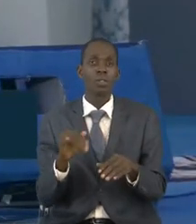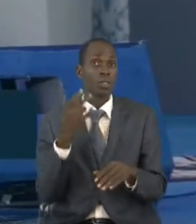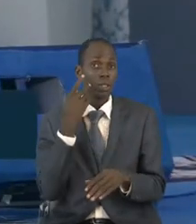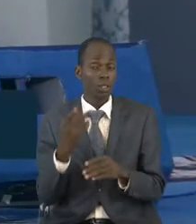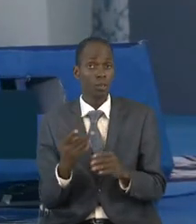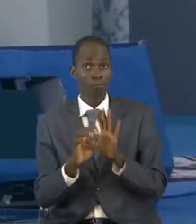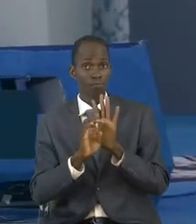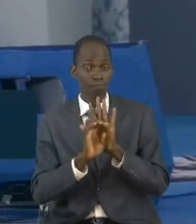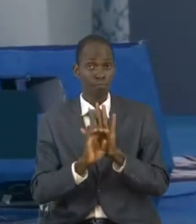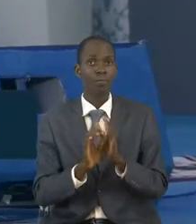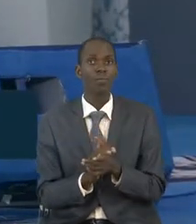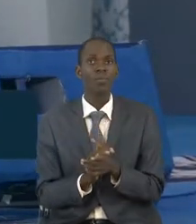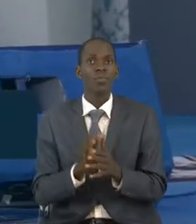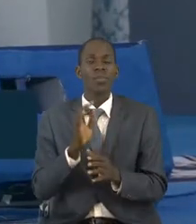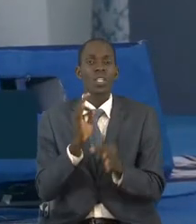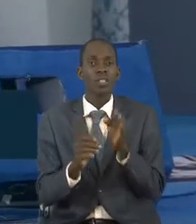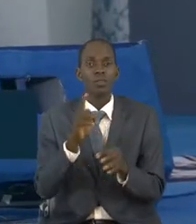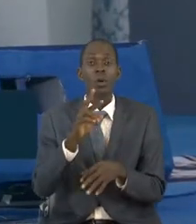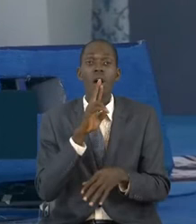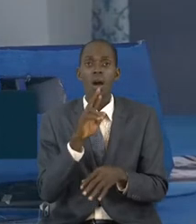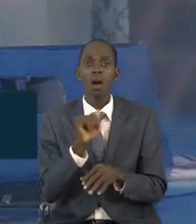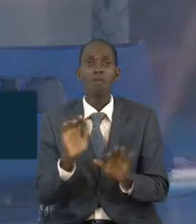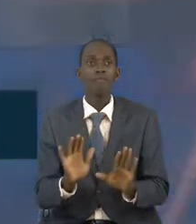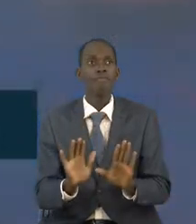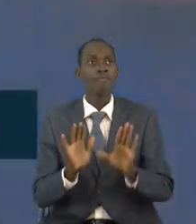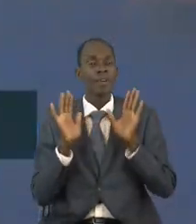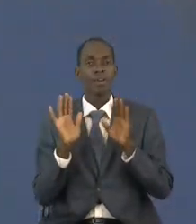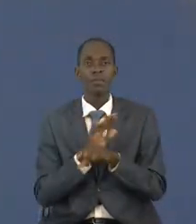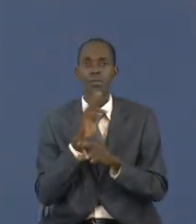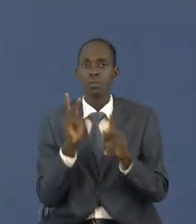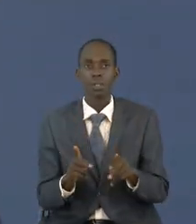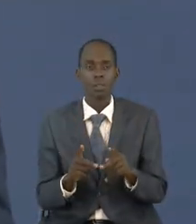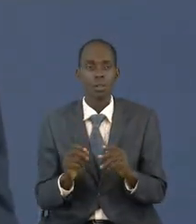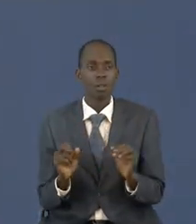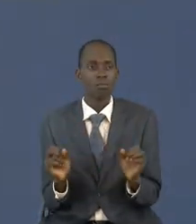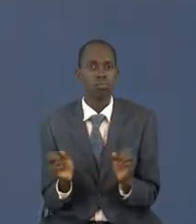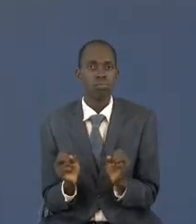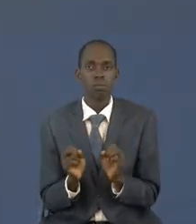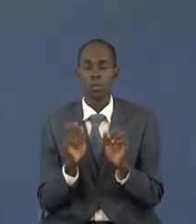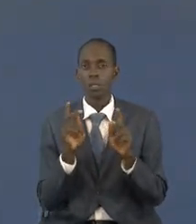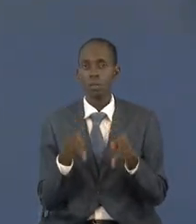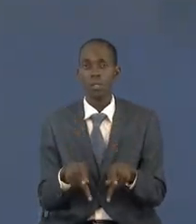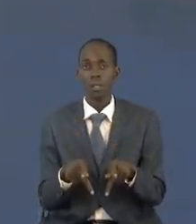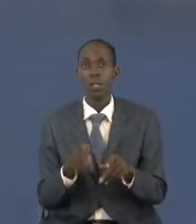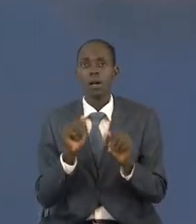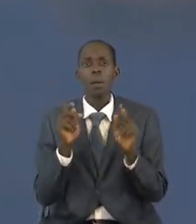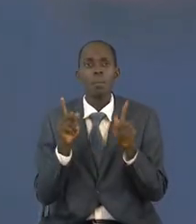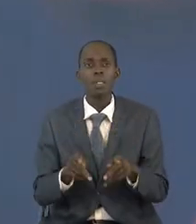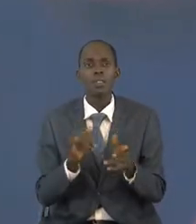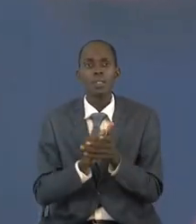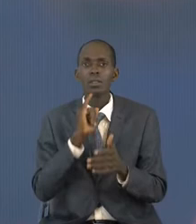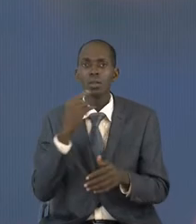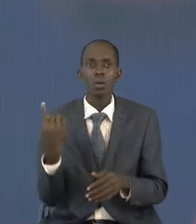are a fearful person, a timid person, a person that is always looking